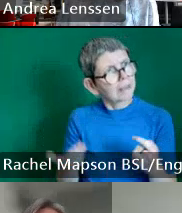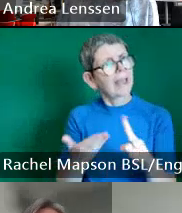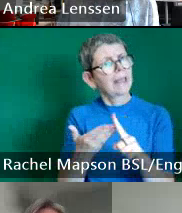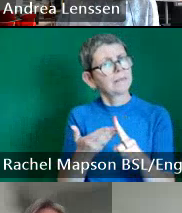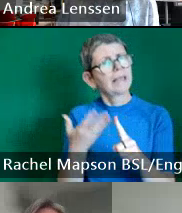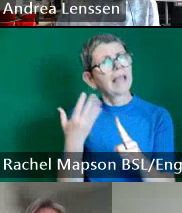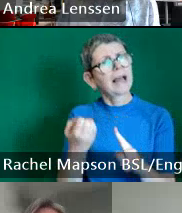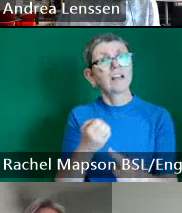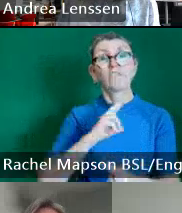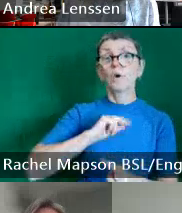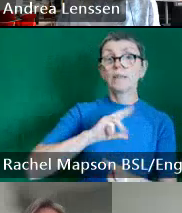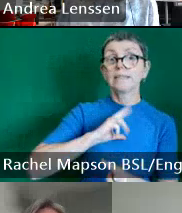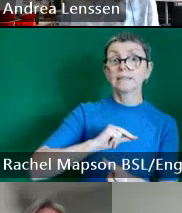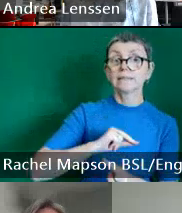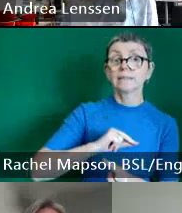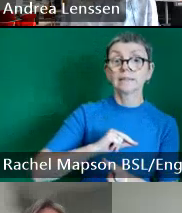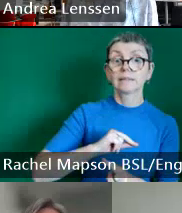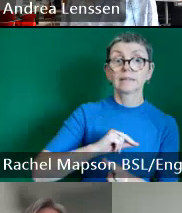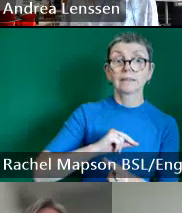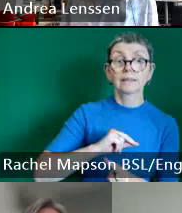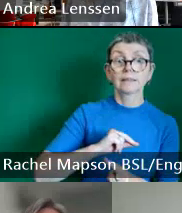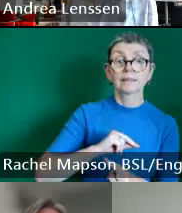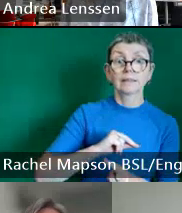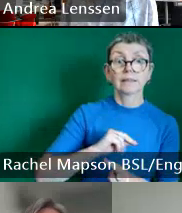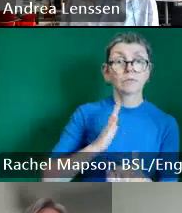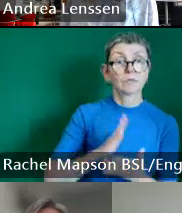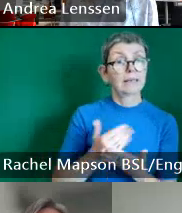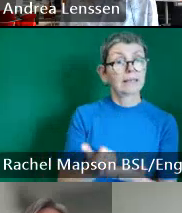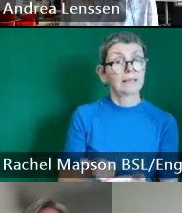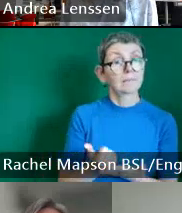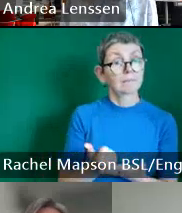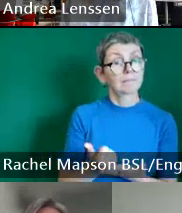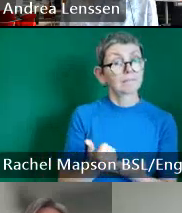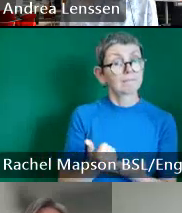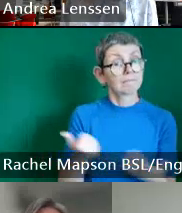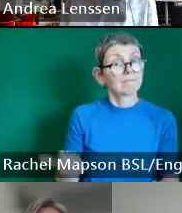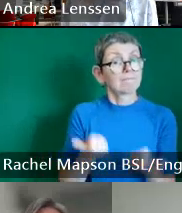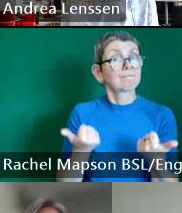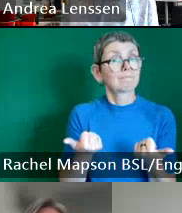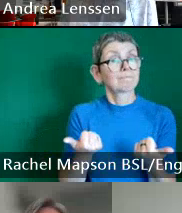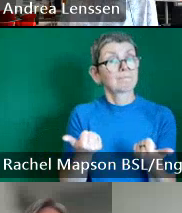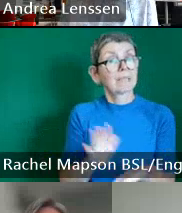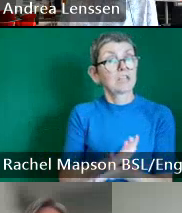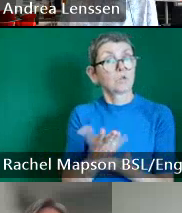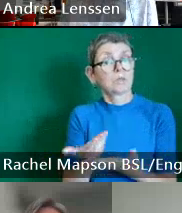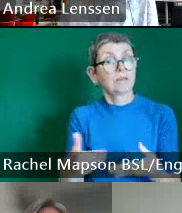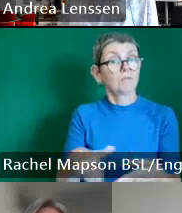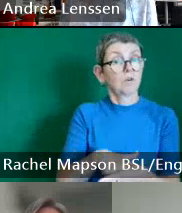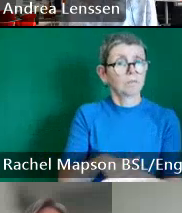in the community. He was revived by the involvement in the project that we did.